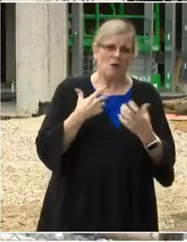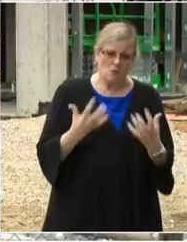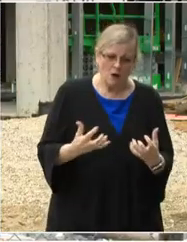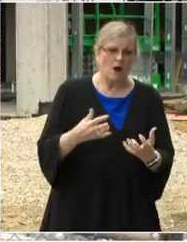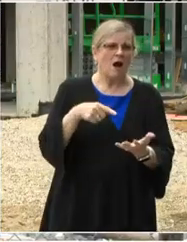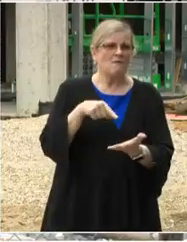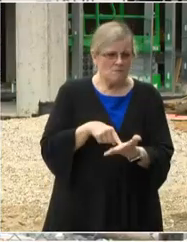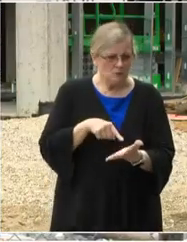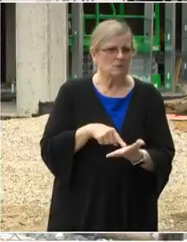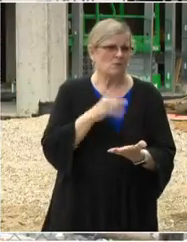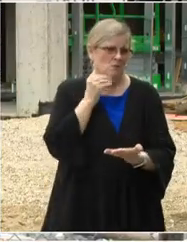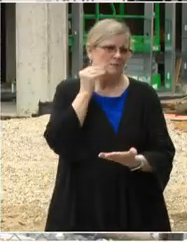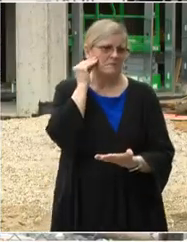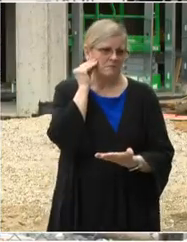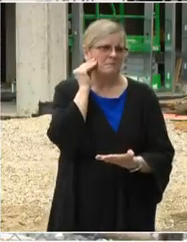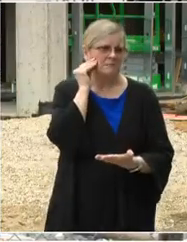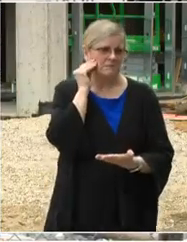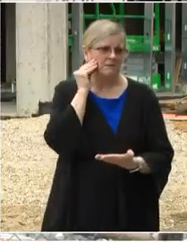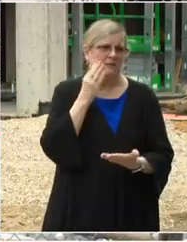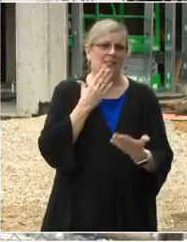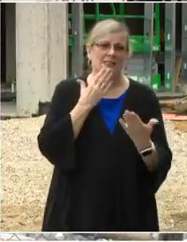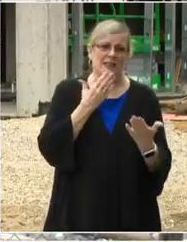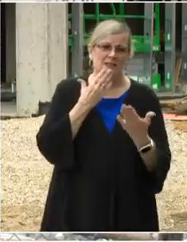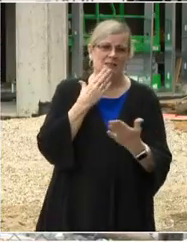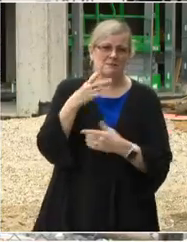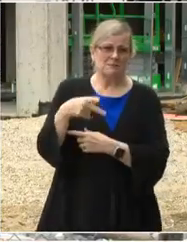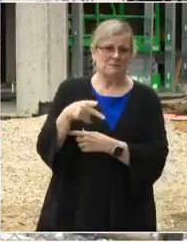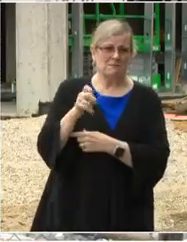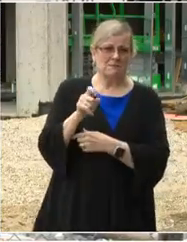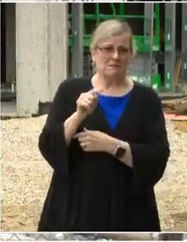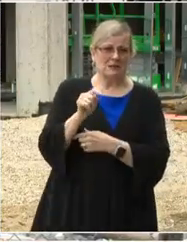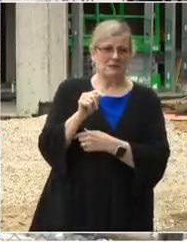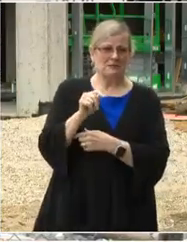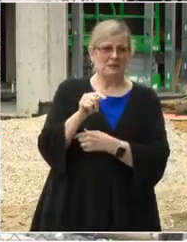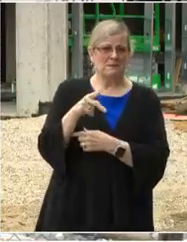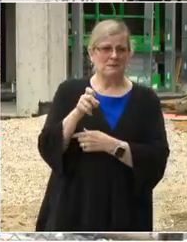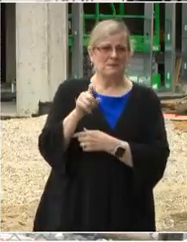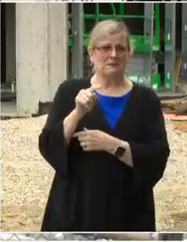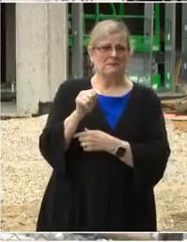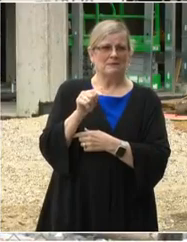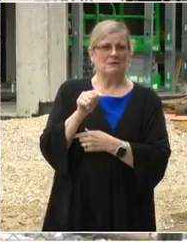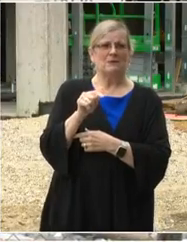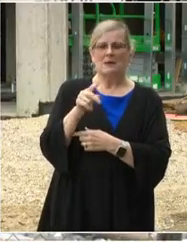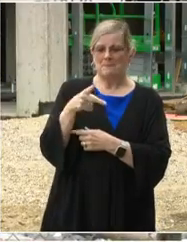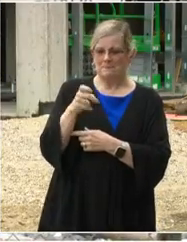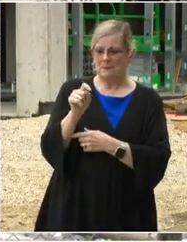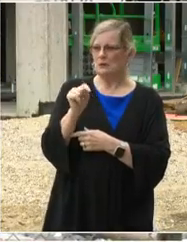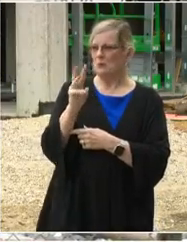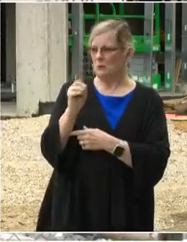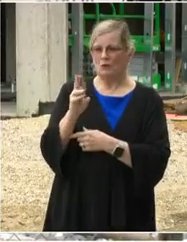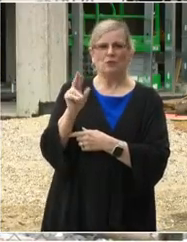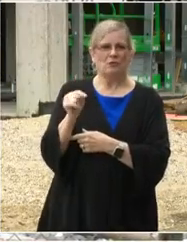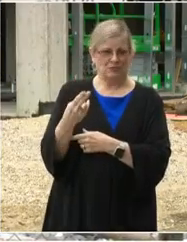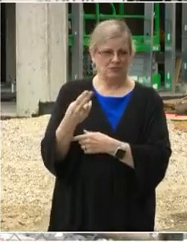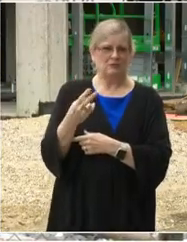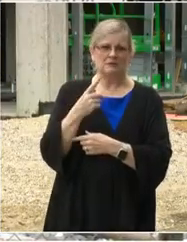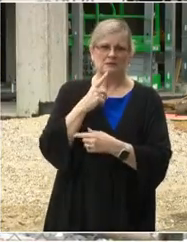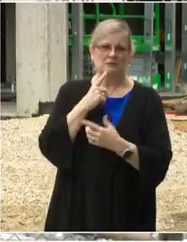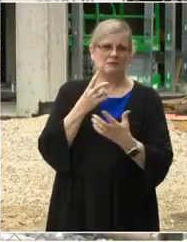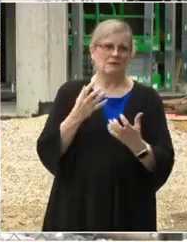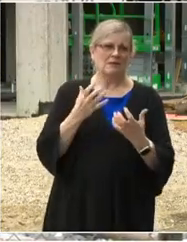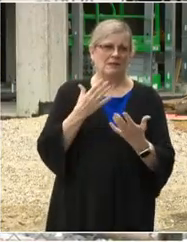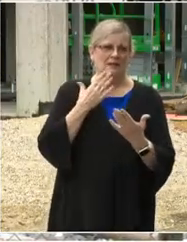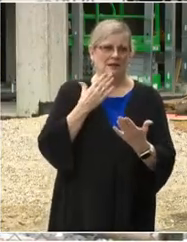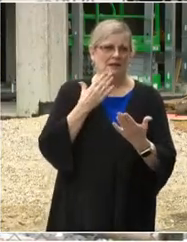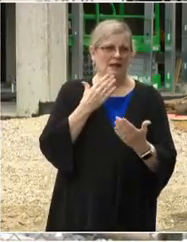Petworth community, including the ANC commissioners, for digging deep and staying true to your words and to your values and welcoming everyone in our